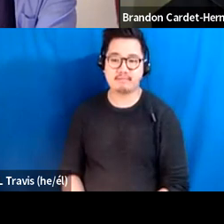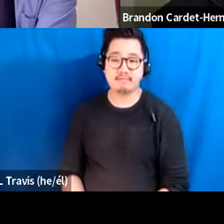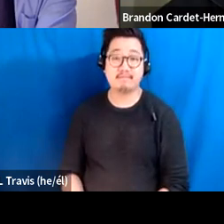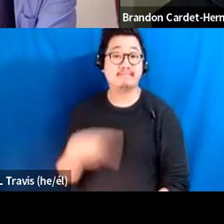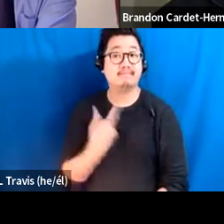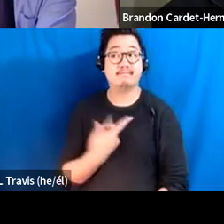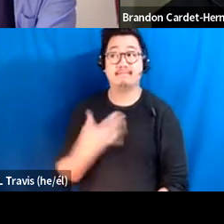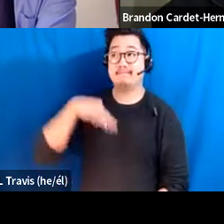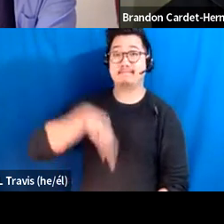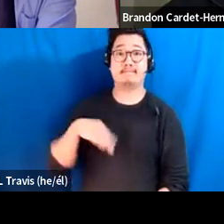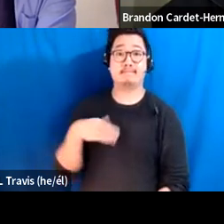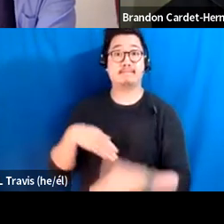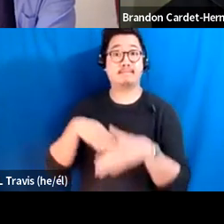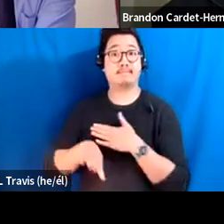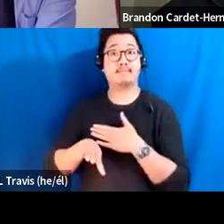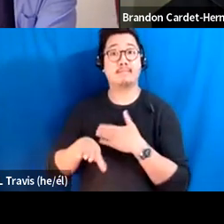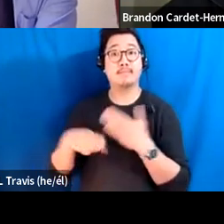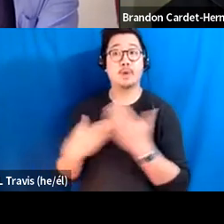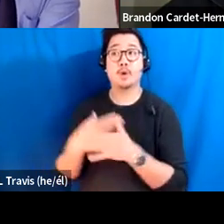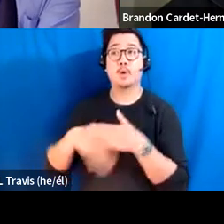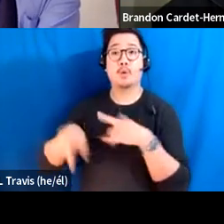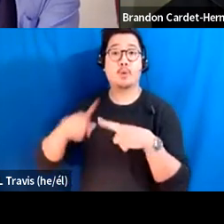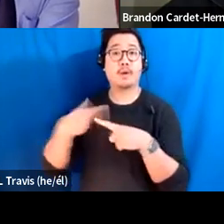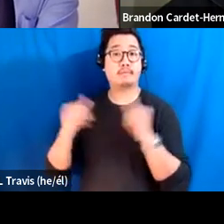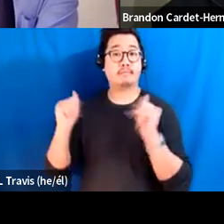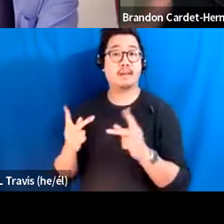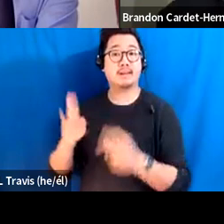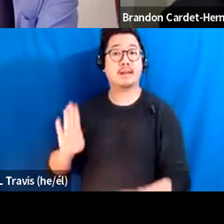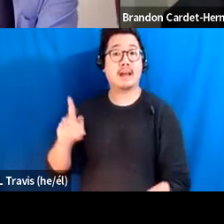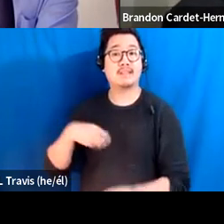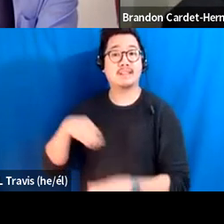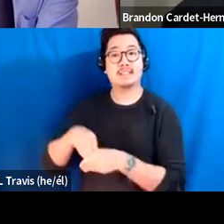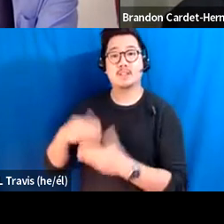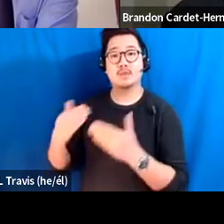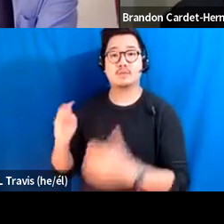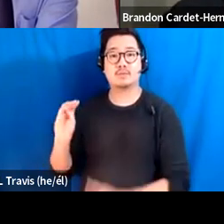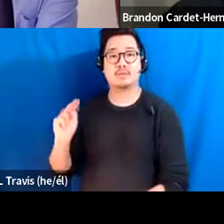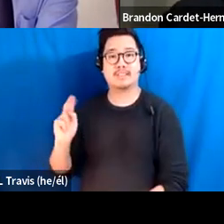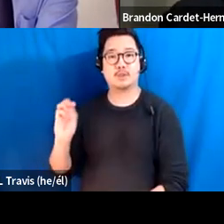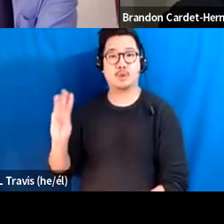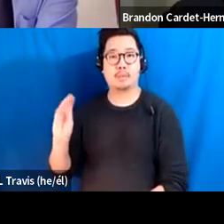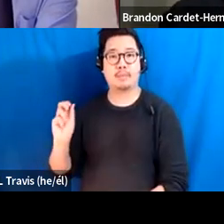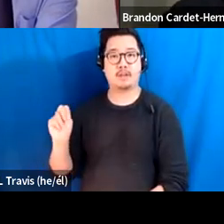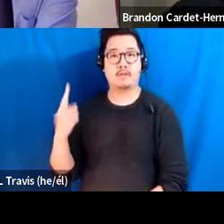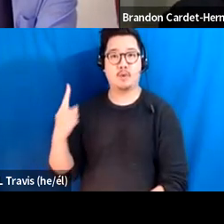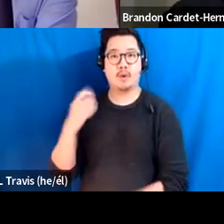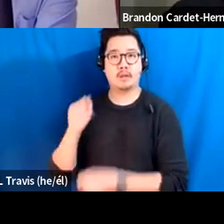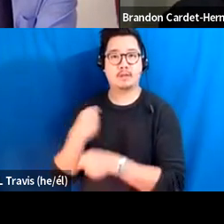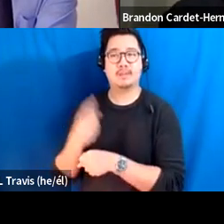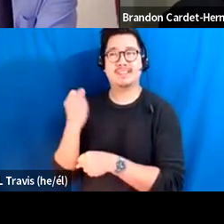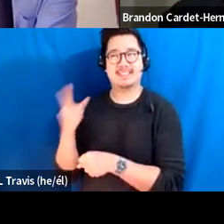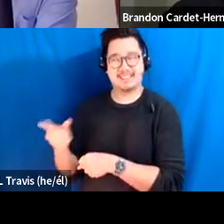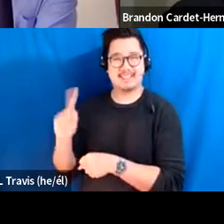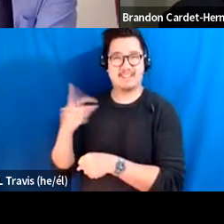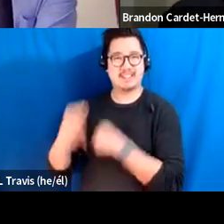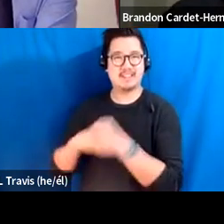mission you mentioned when i when i came back to boston i was at new mission for a year and it was two years into their seventh and eighth grade expansion sort of